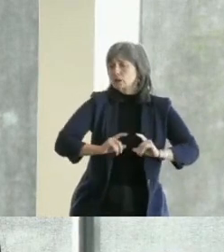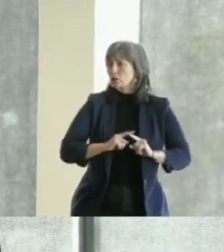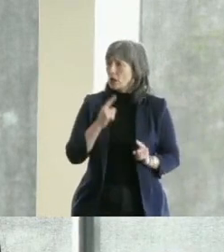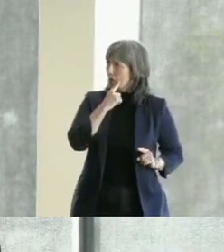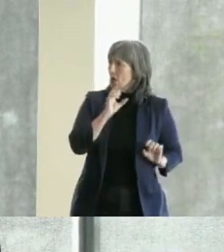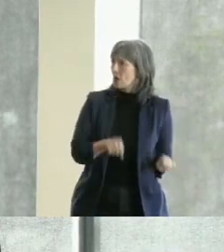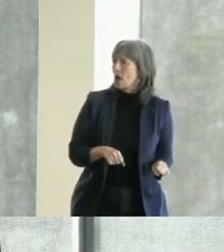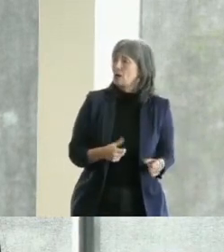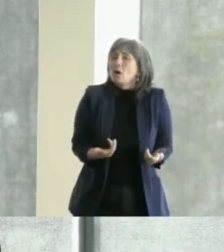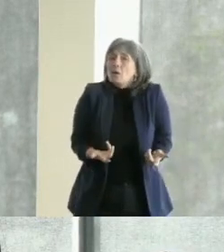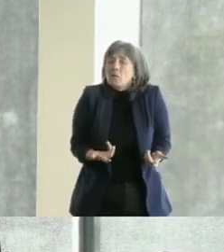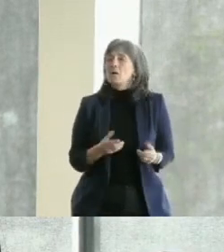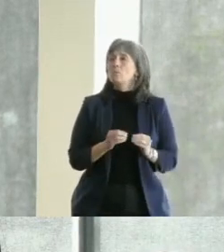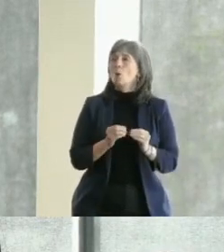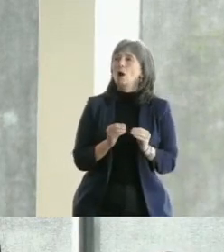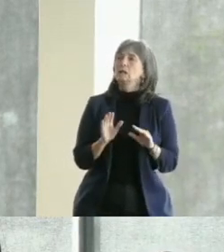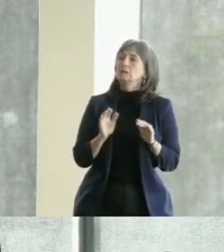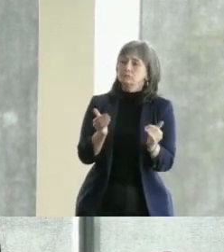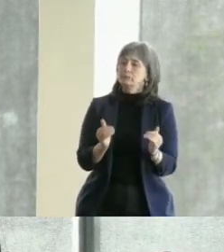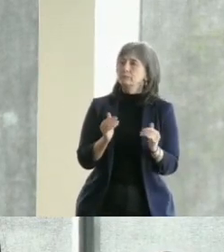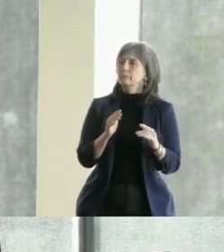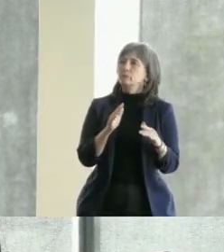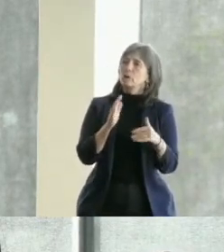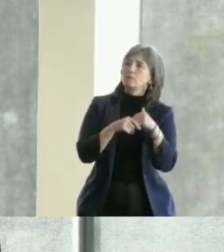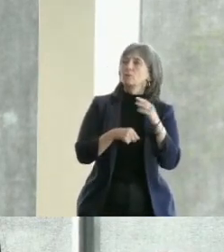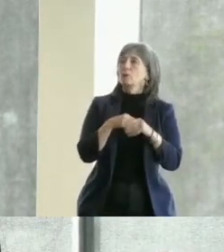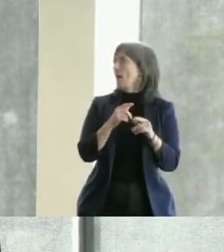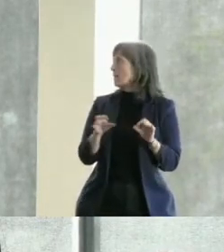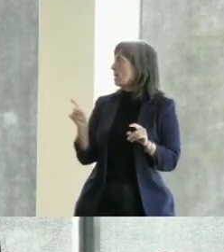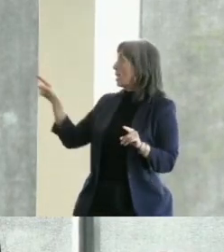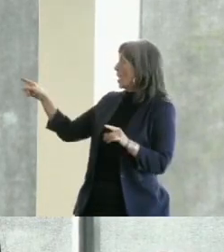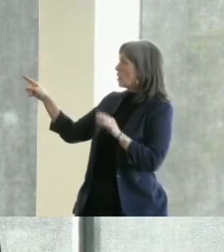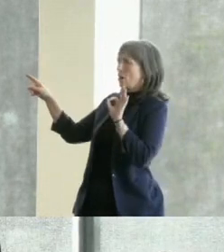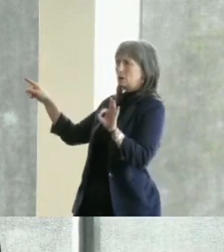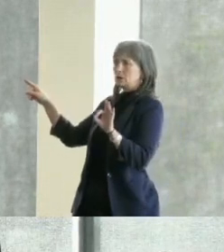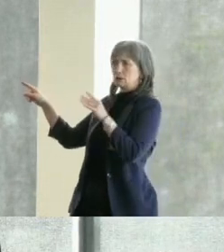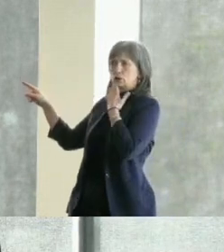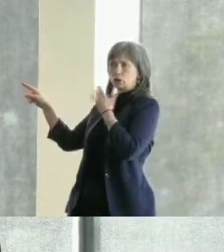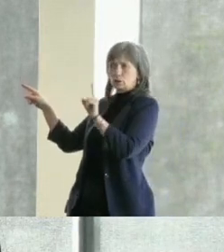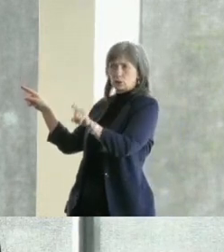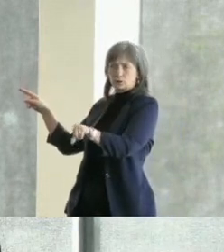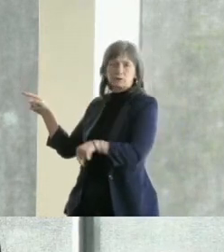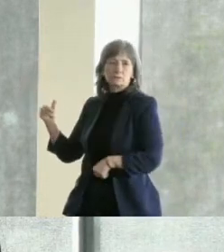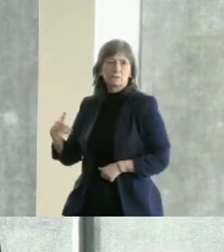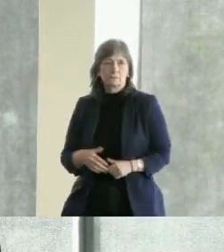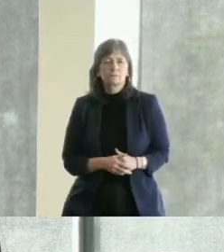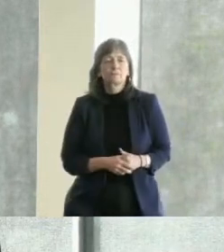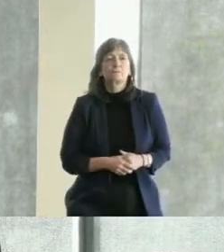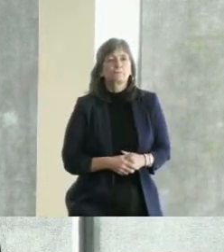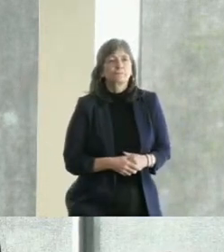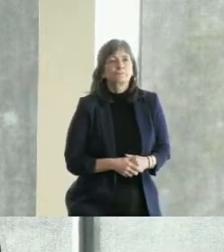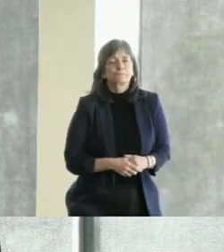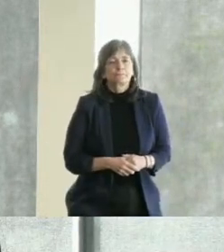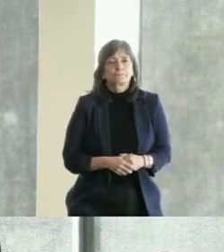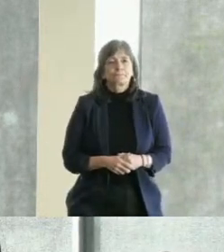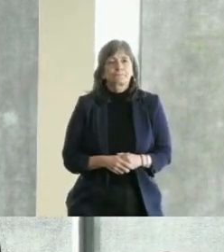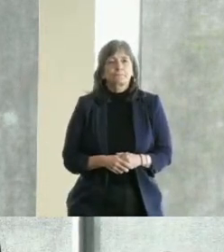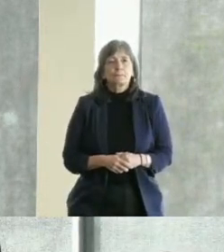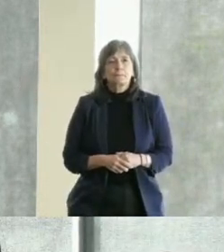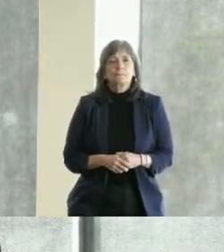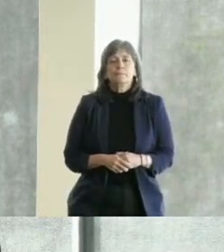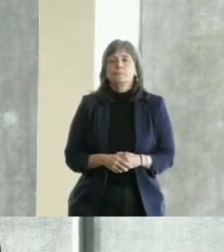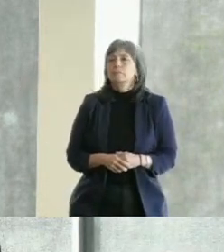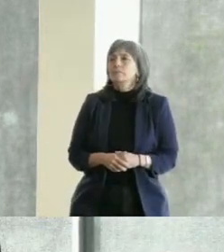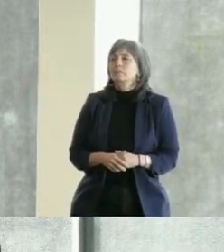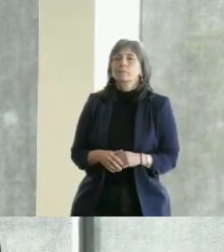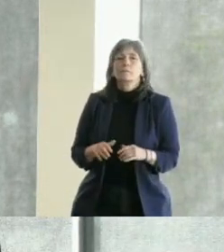this kind of energy. Right. Excellent. That's a great answer, Laura Bell. Thank you. Language still matters. Yeah.